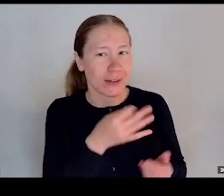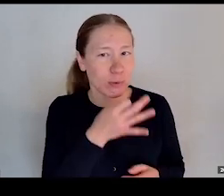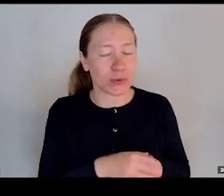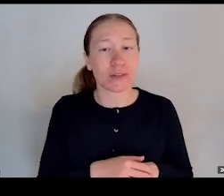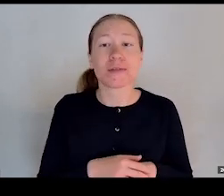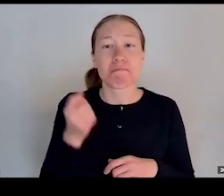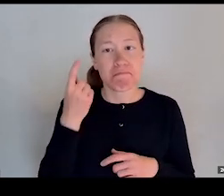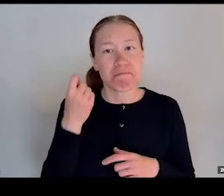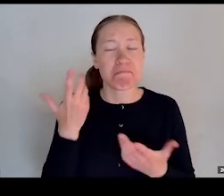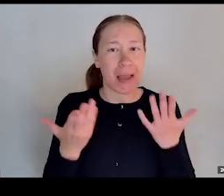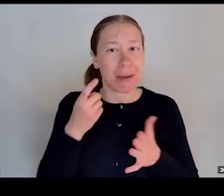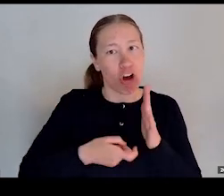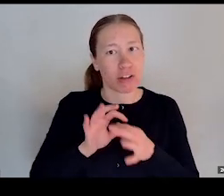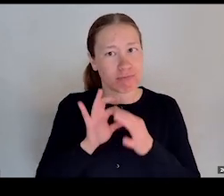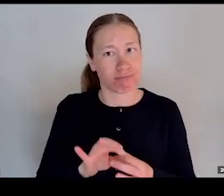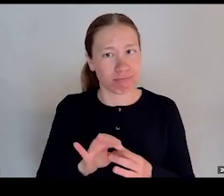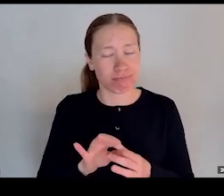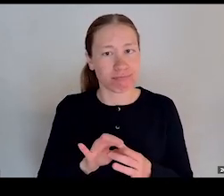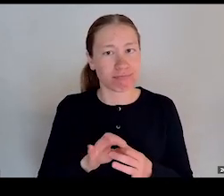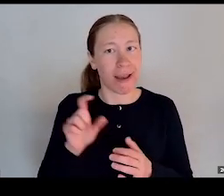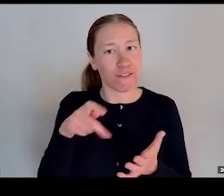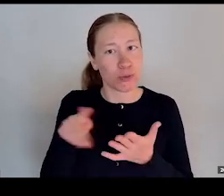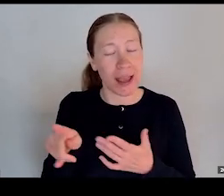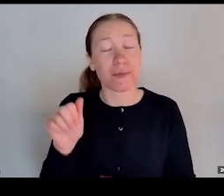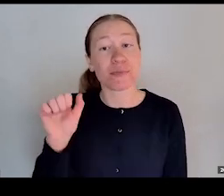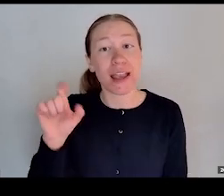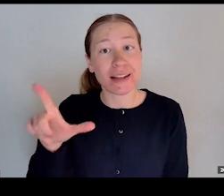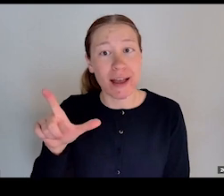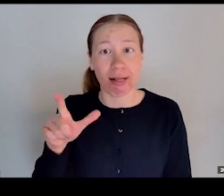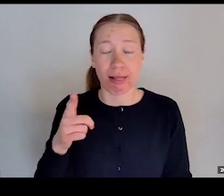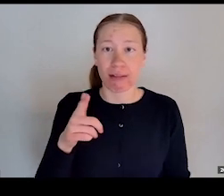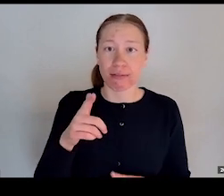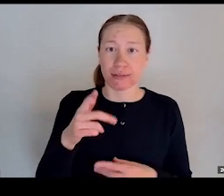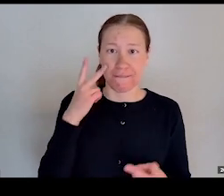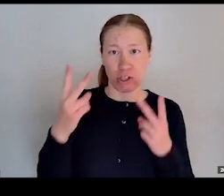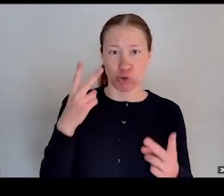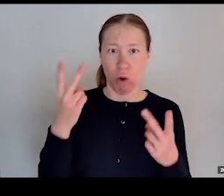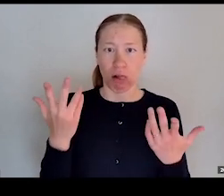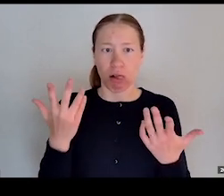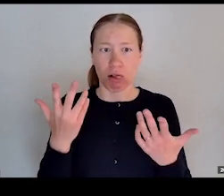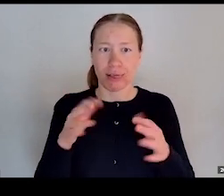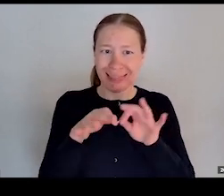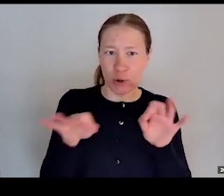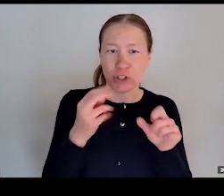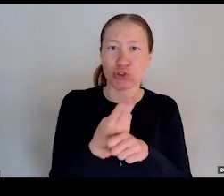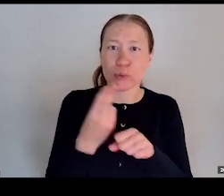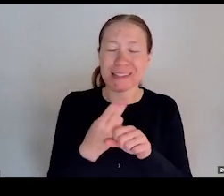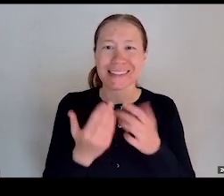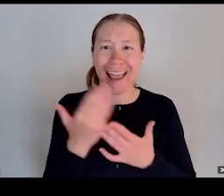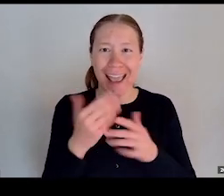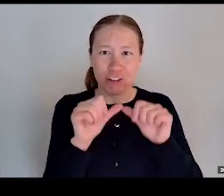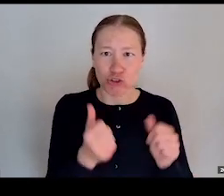have a cost associated. American Sign Language is a visual language that uses hand shapes,